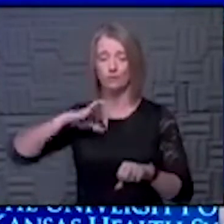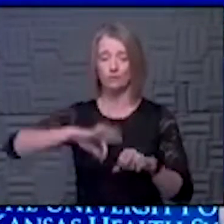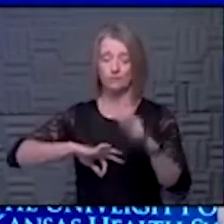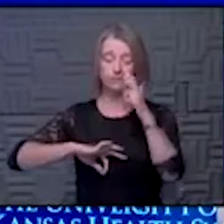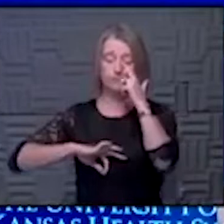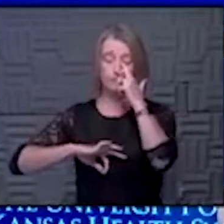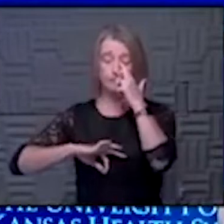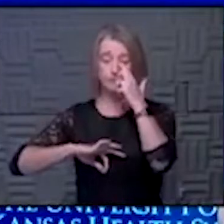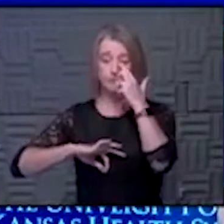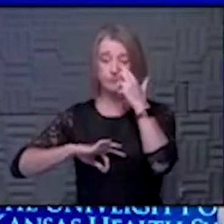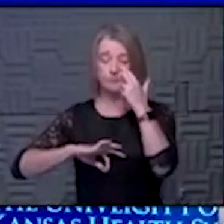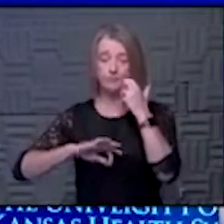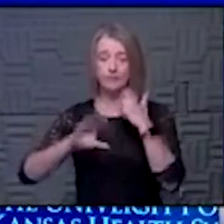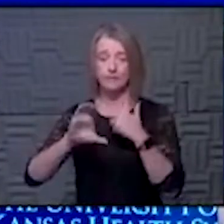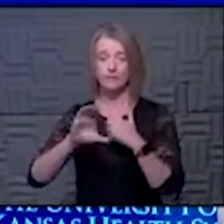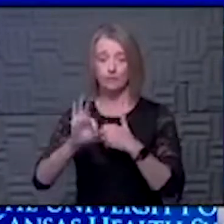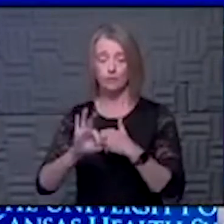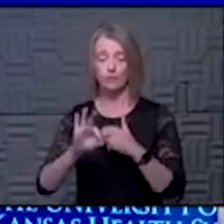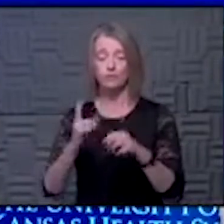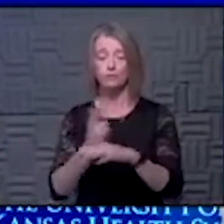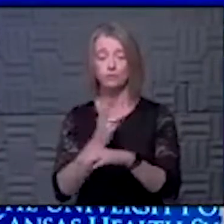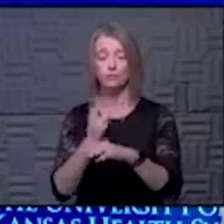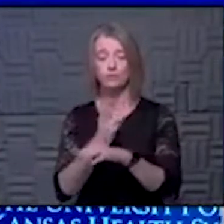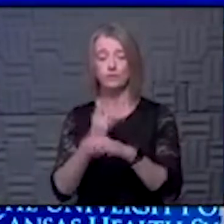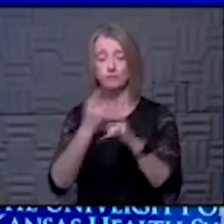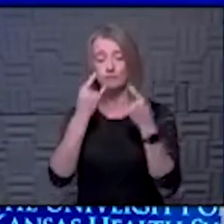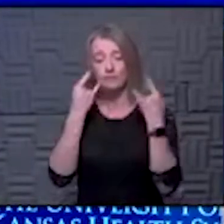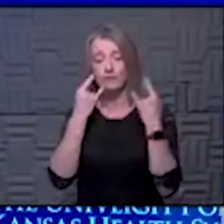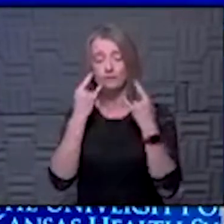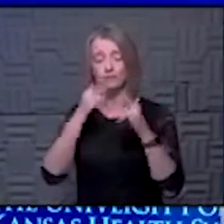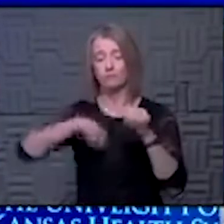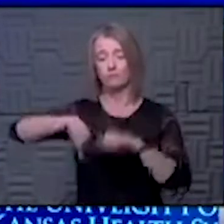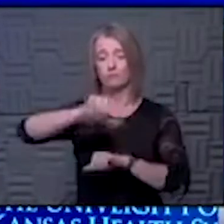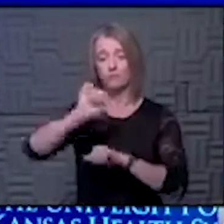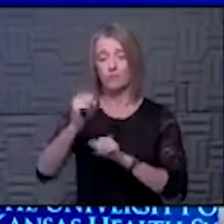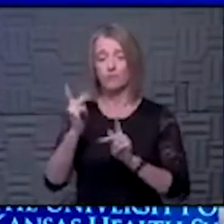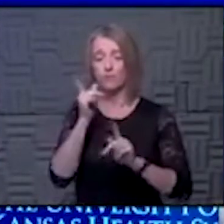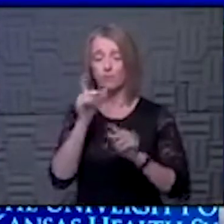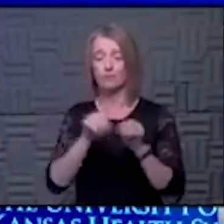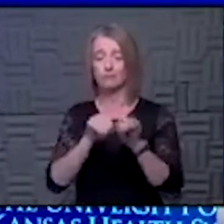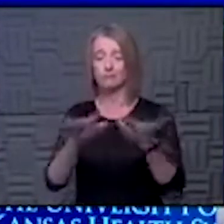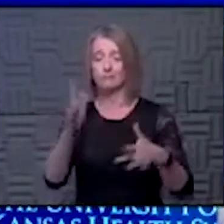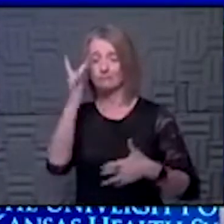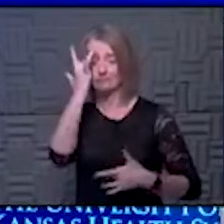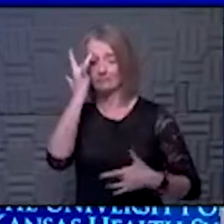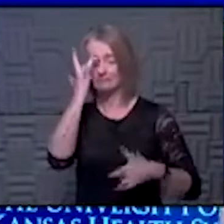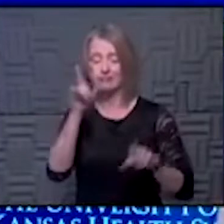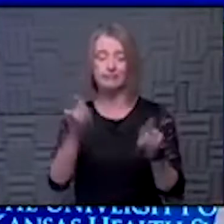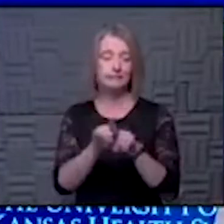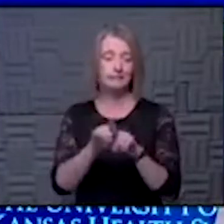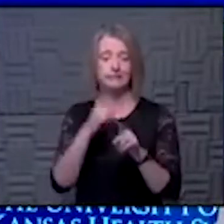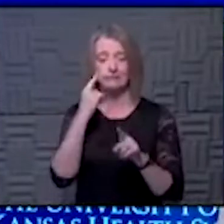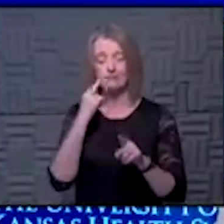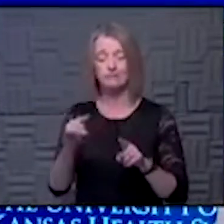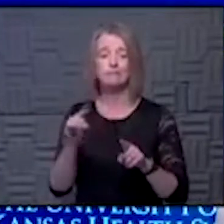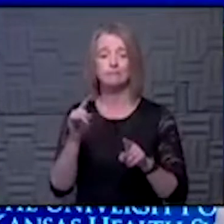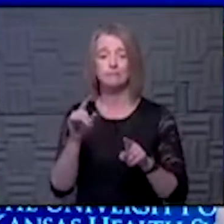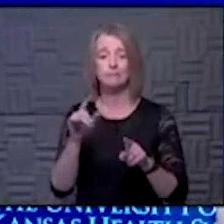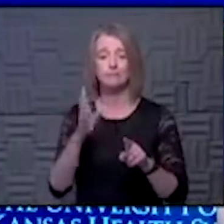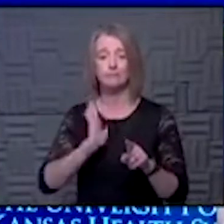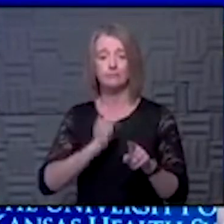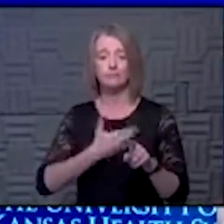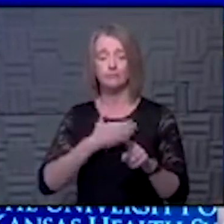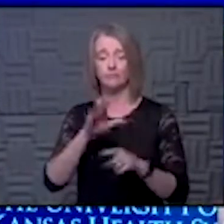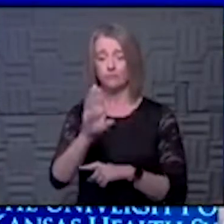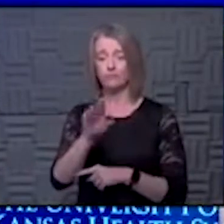a cystic fibrosis patient wearing a mask when they are around other people who could transmit disease to them. The same is true of our